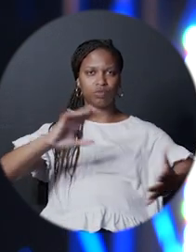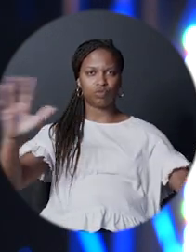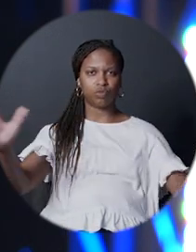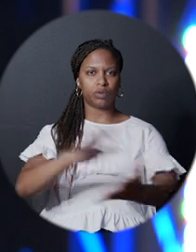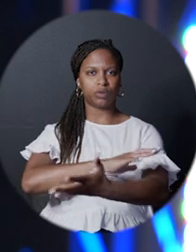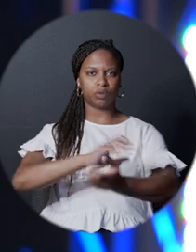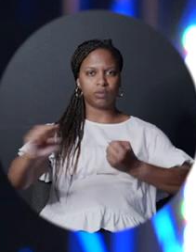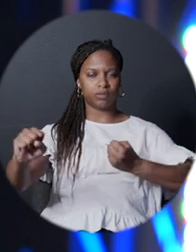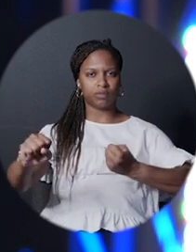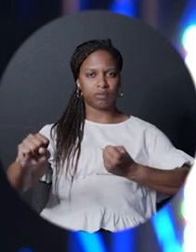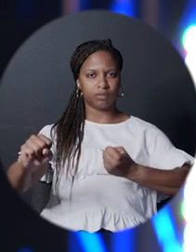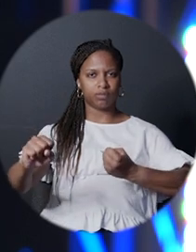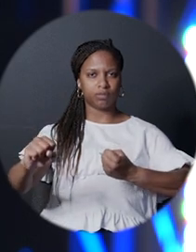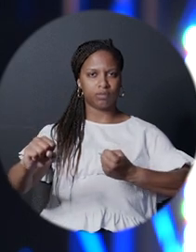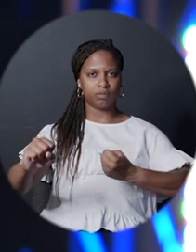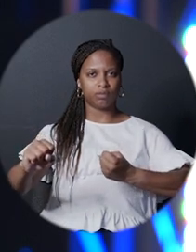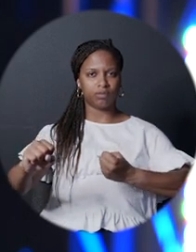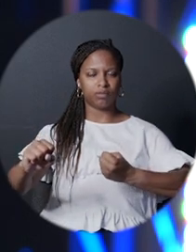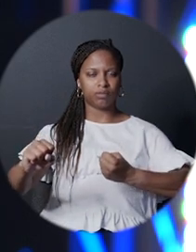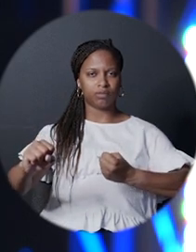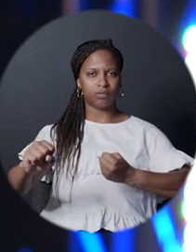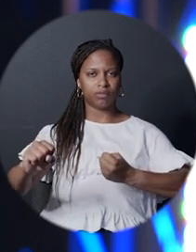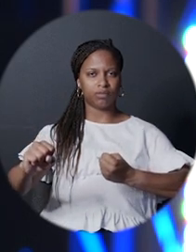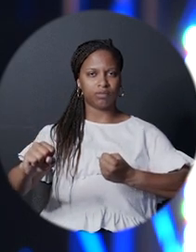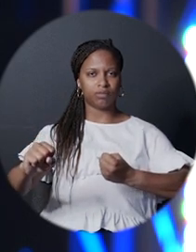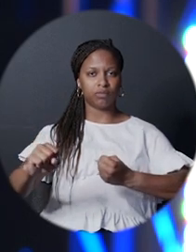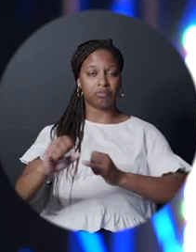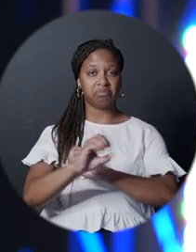Defensiveness destroys.